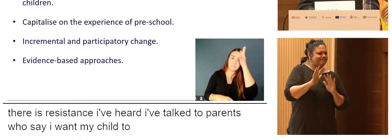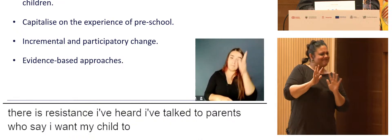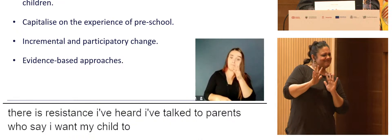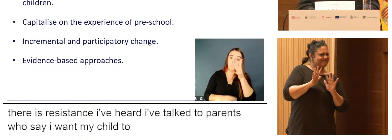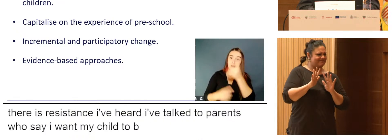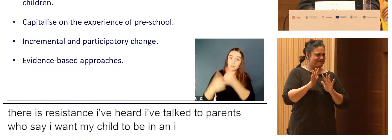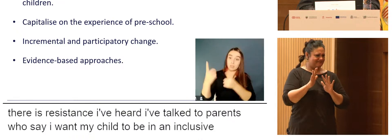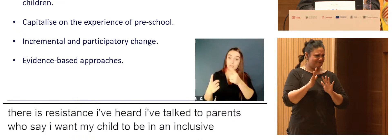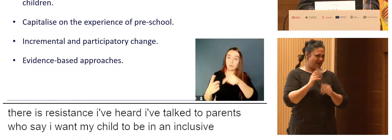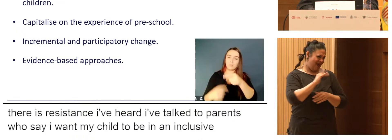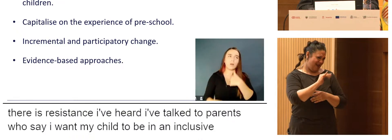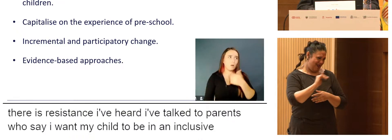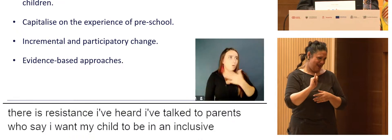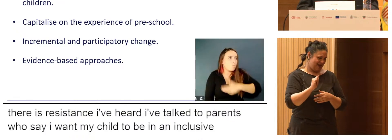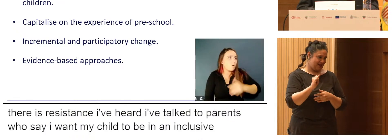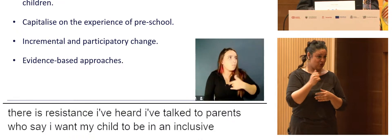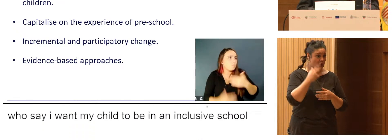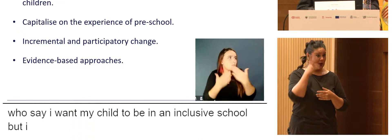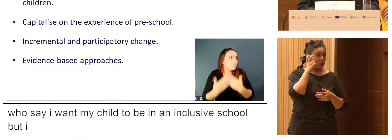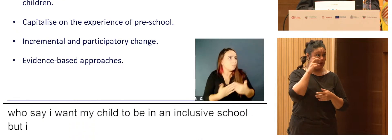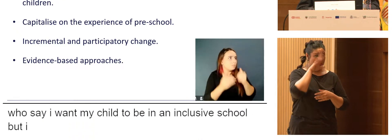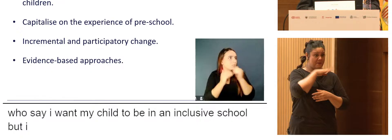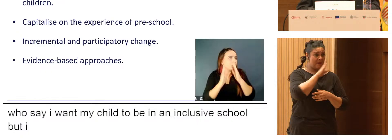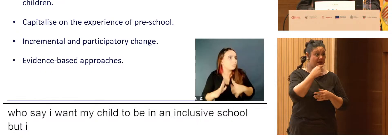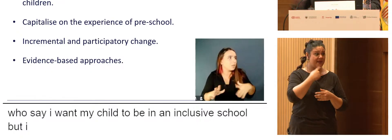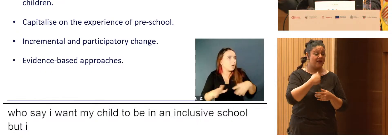inclusive school, but I cannot find it.